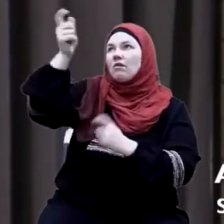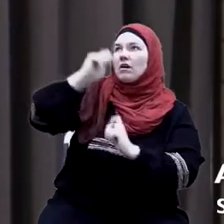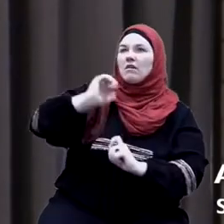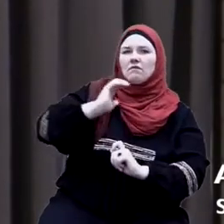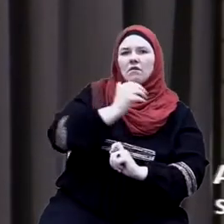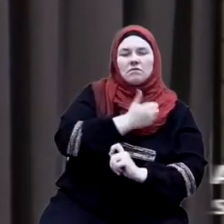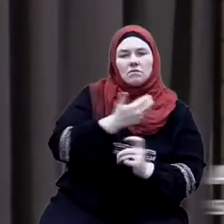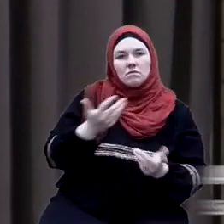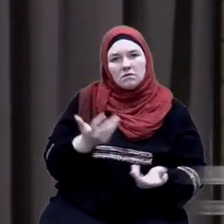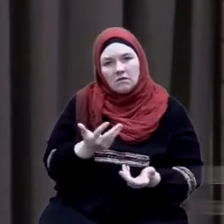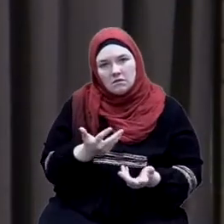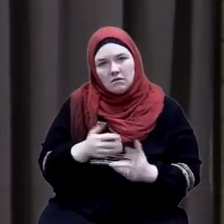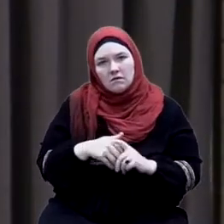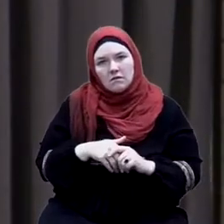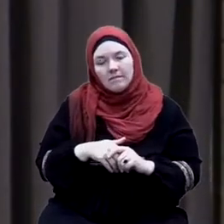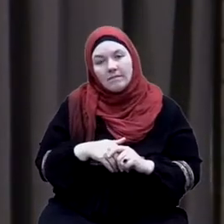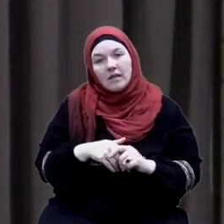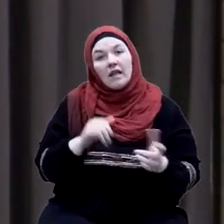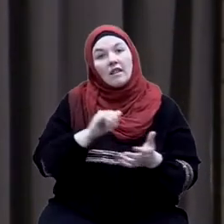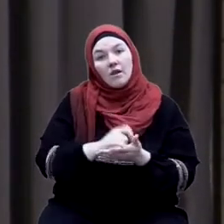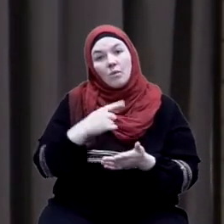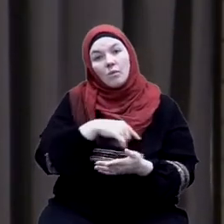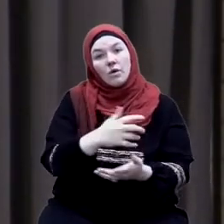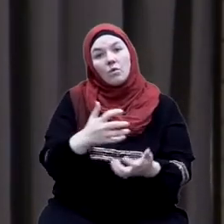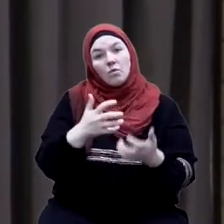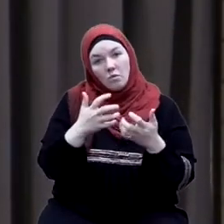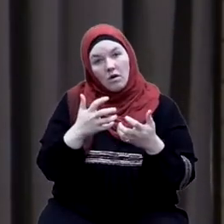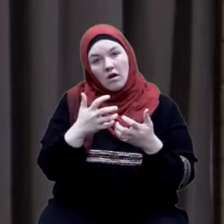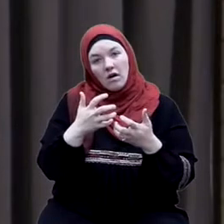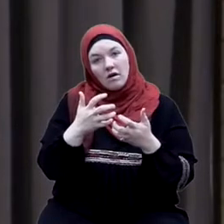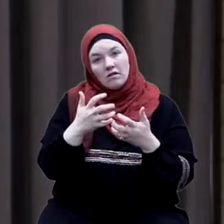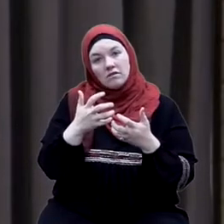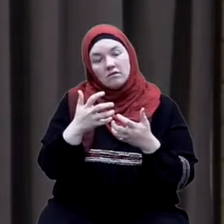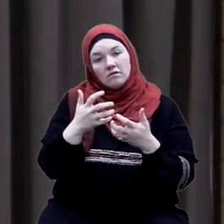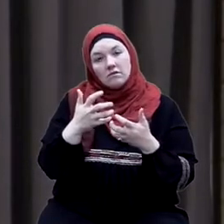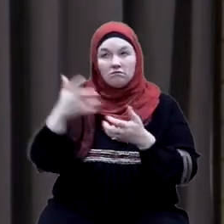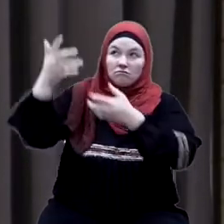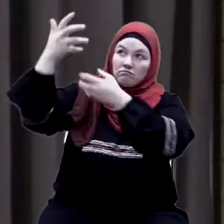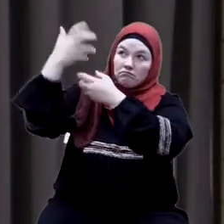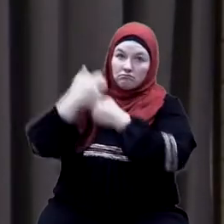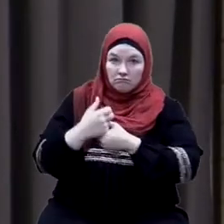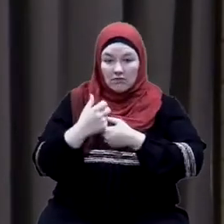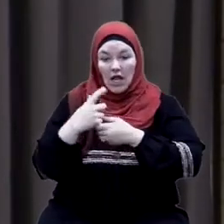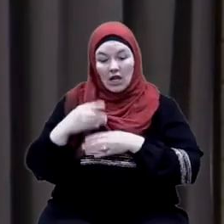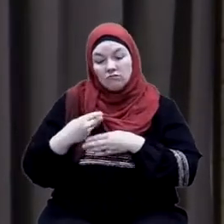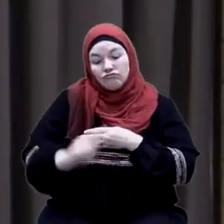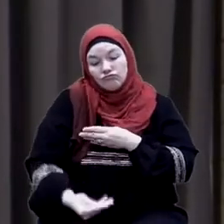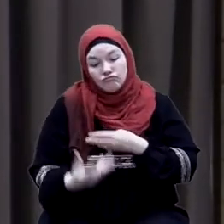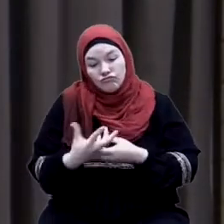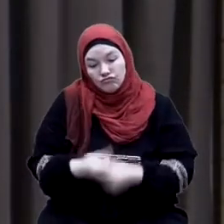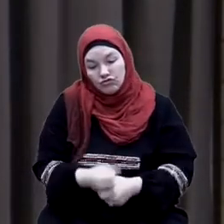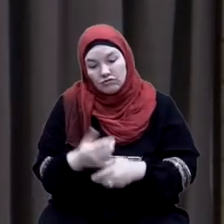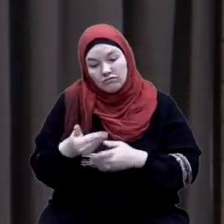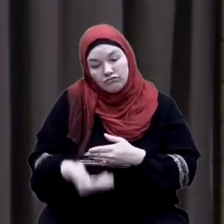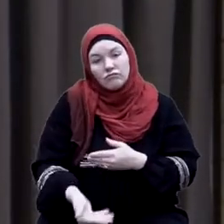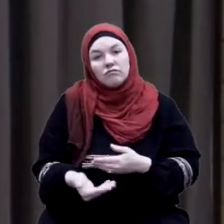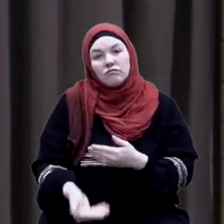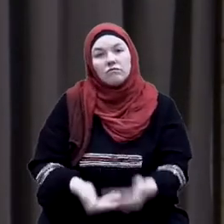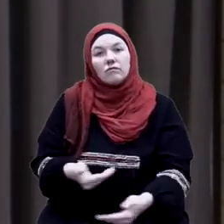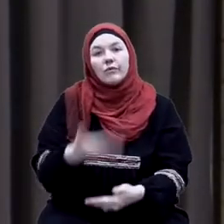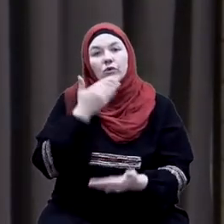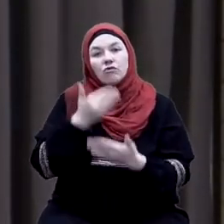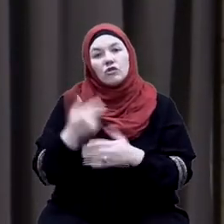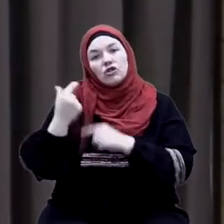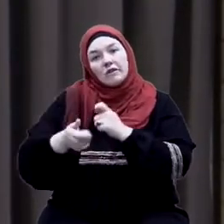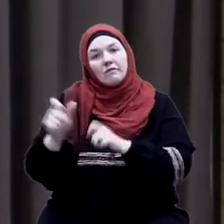entrusted humans that we want to entrust and pass on to a great generation of